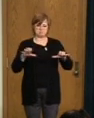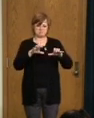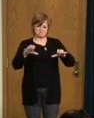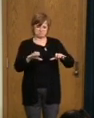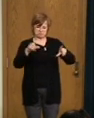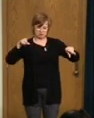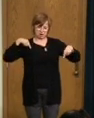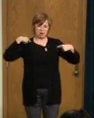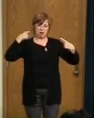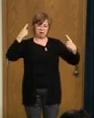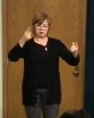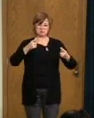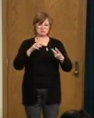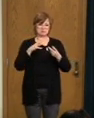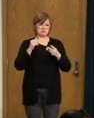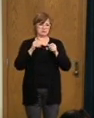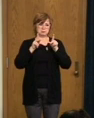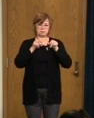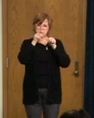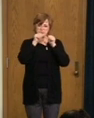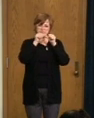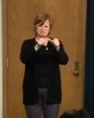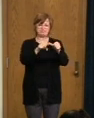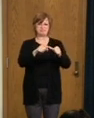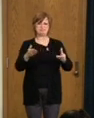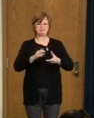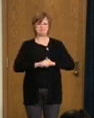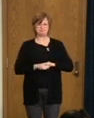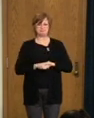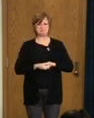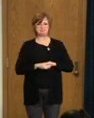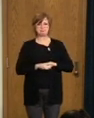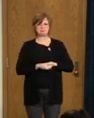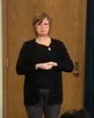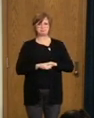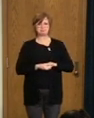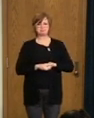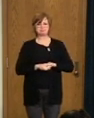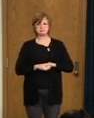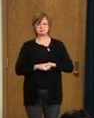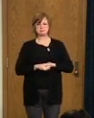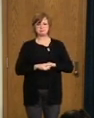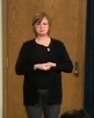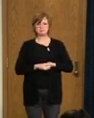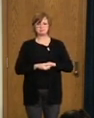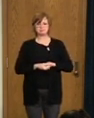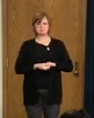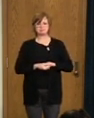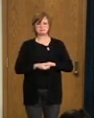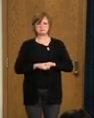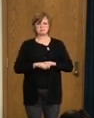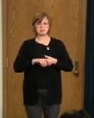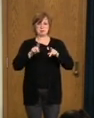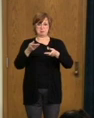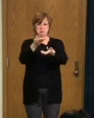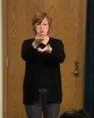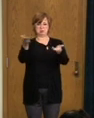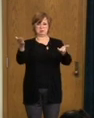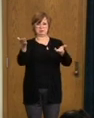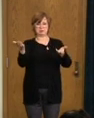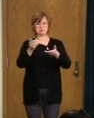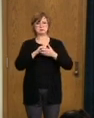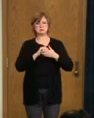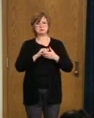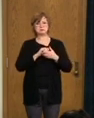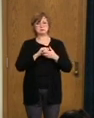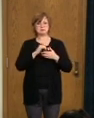continue to do for the people that live here. And I would encourage people across the province that if you are also thankful for the